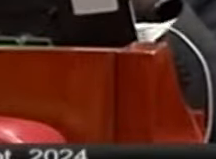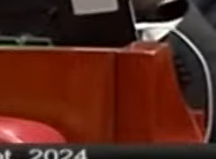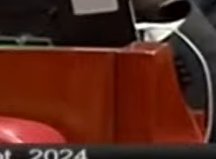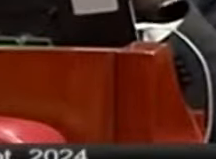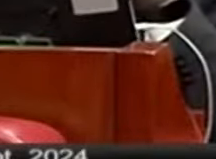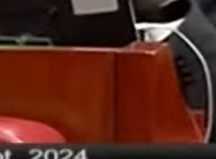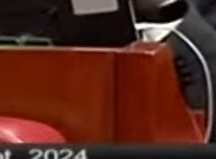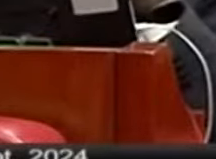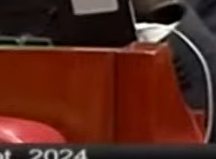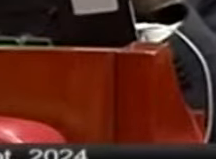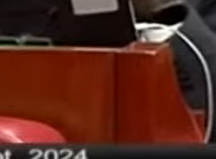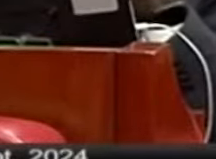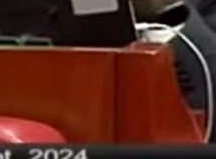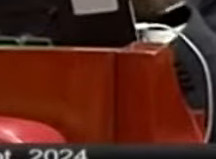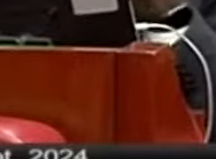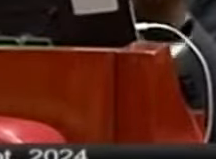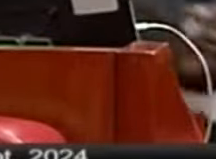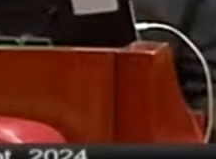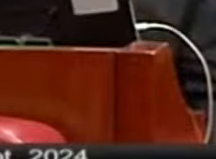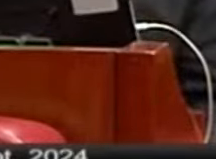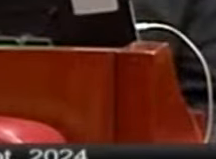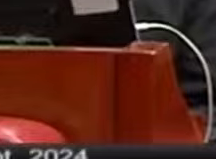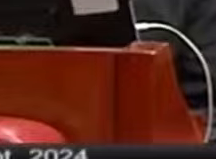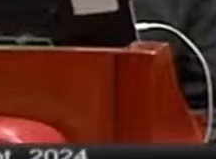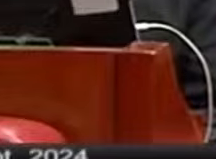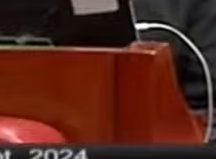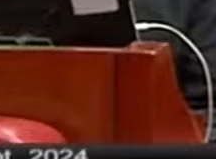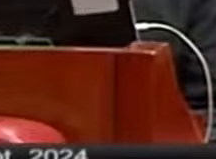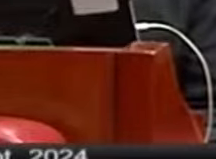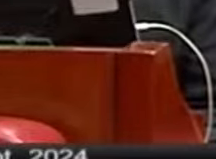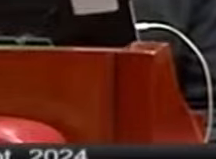good of the well-being of Kenya, Mr. Speaker. But when you have a targeted